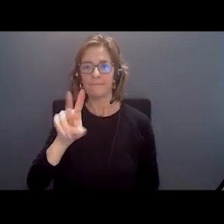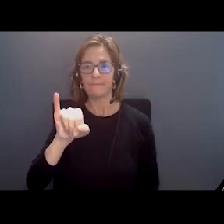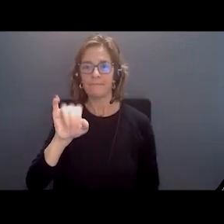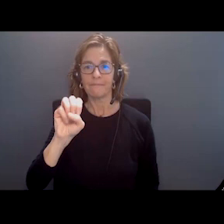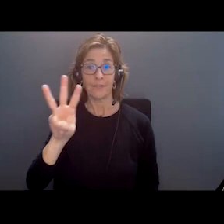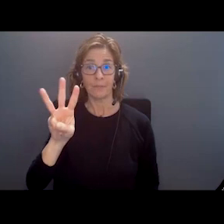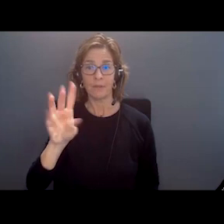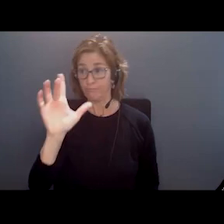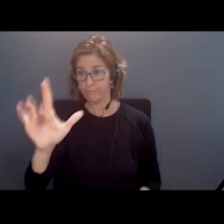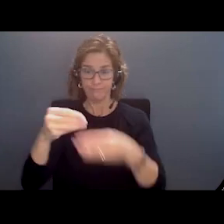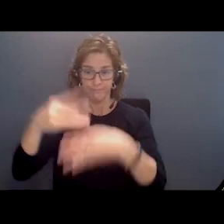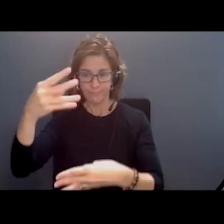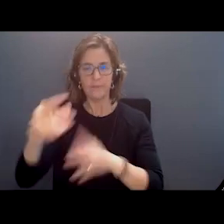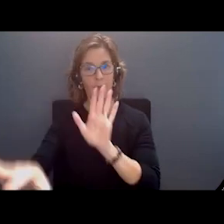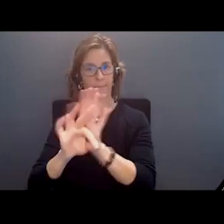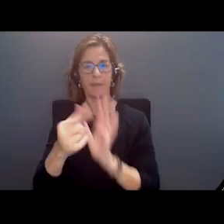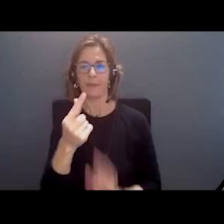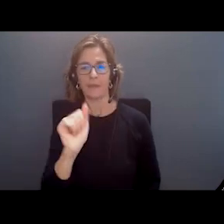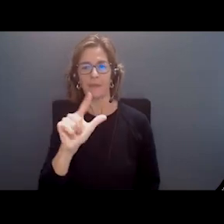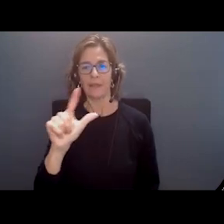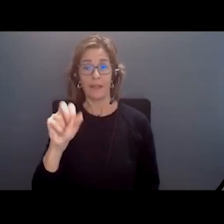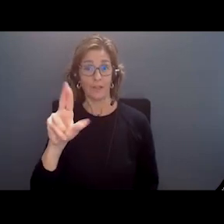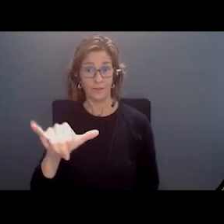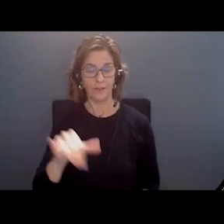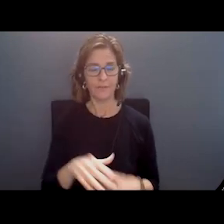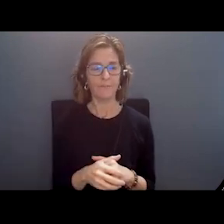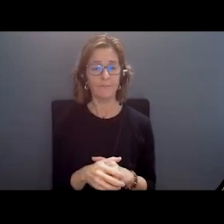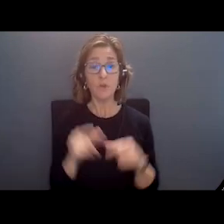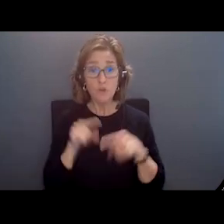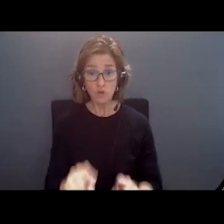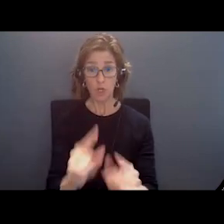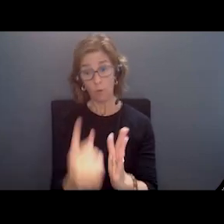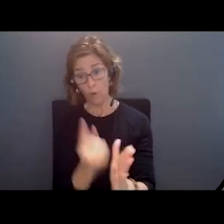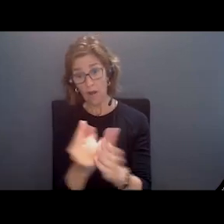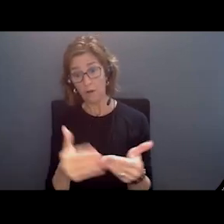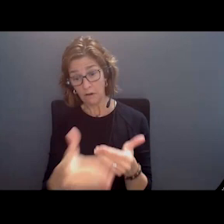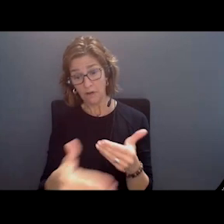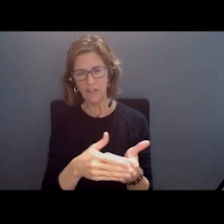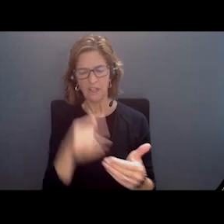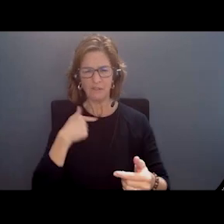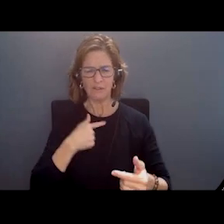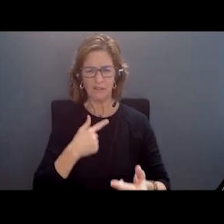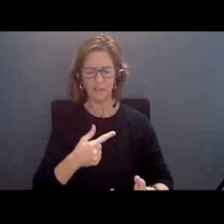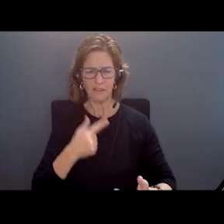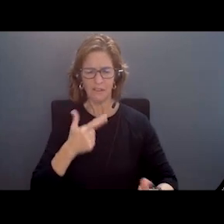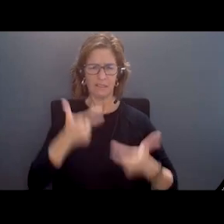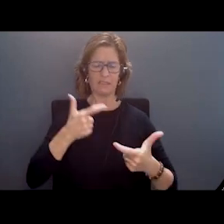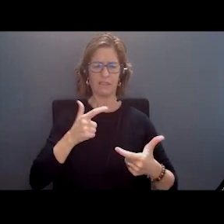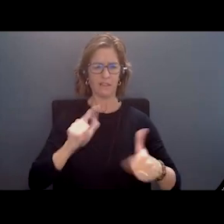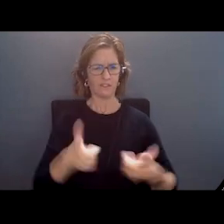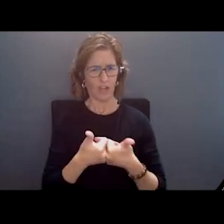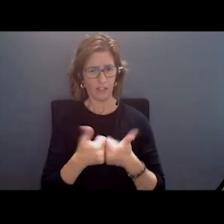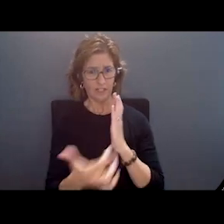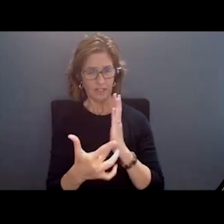If you run into any technical difficulties during today's webinar, please reach out to our technical support for today through the chat box